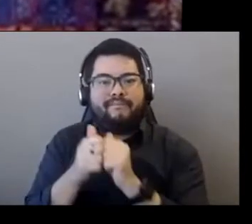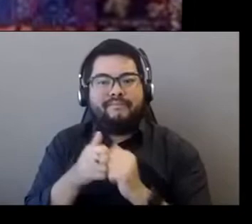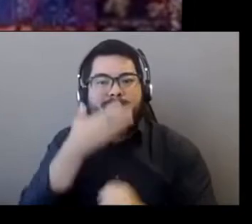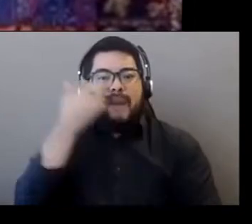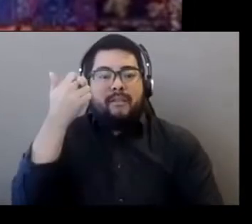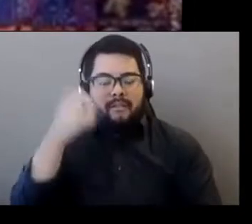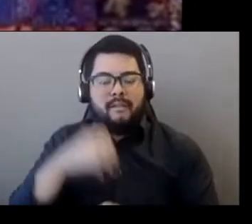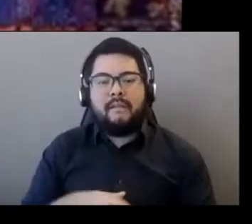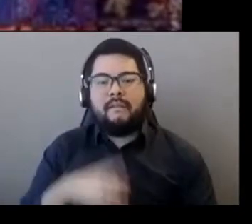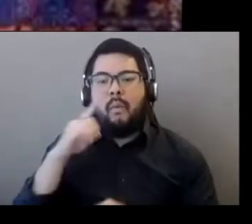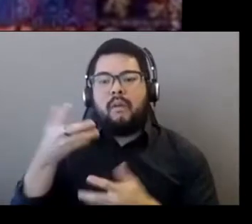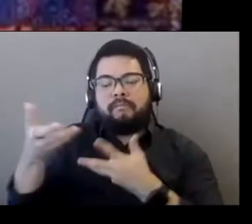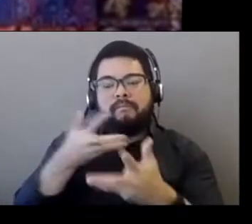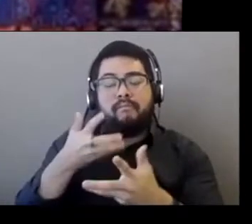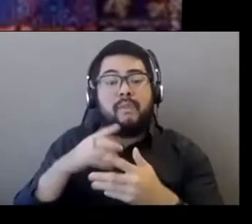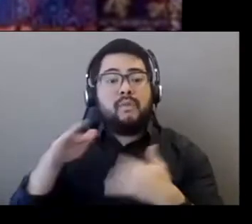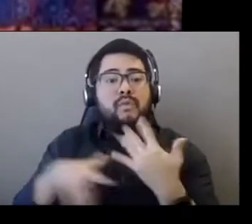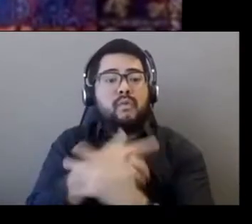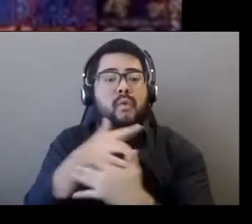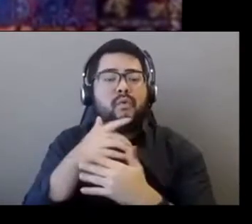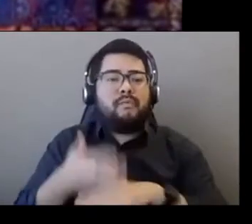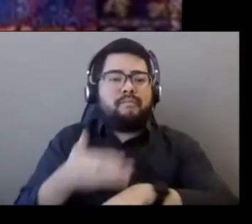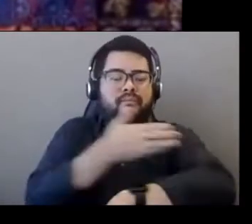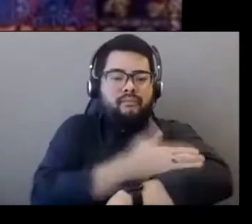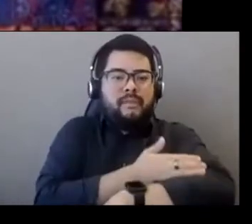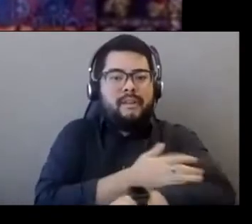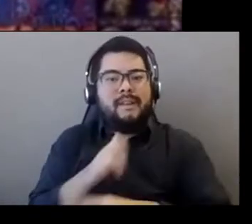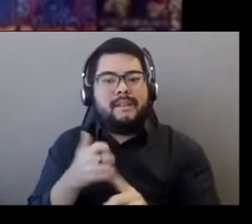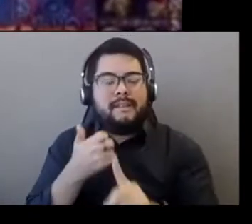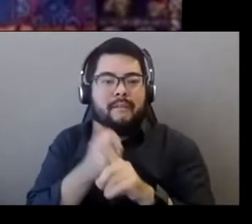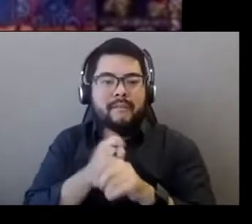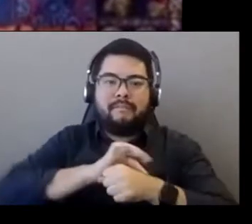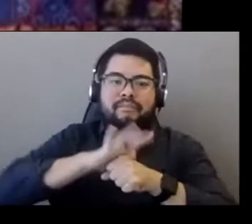social movements as rich theory-making sites in their own right,